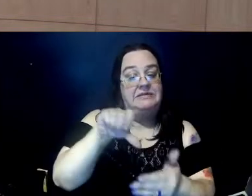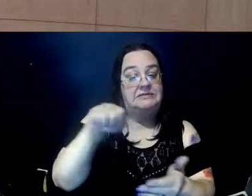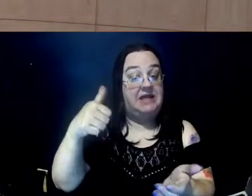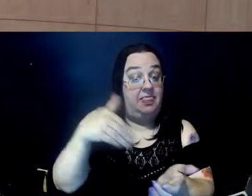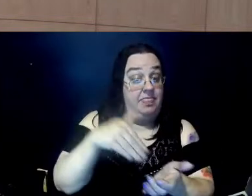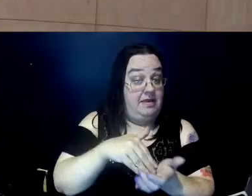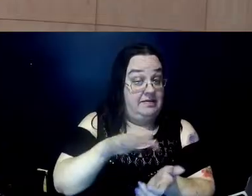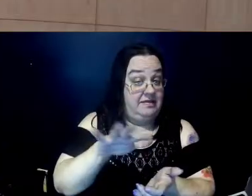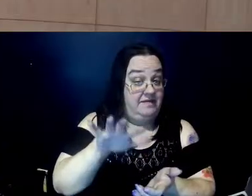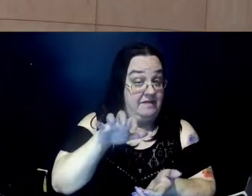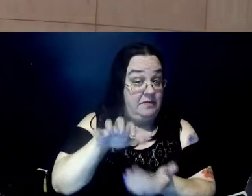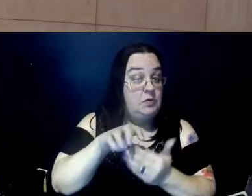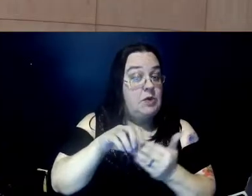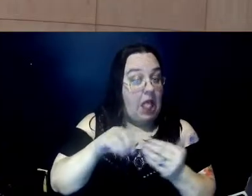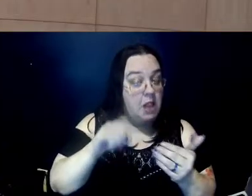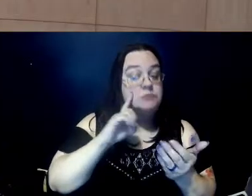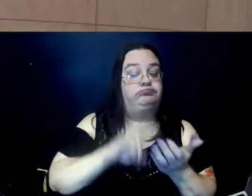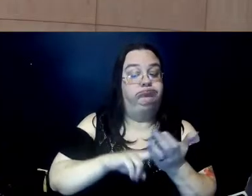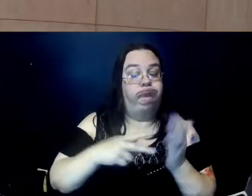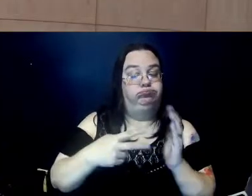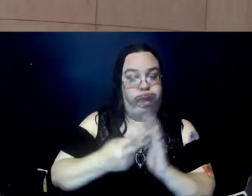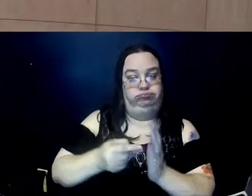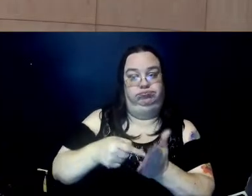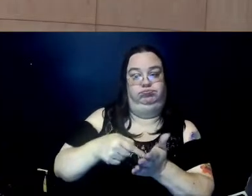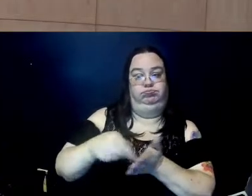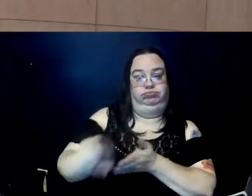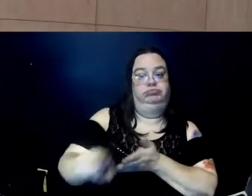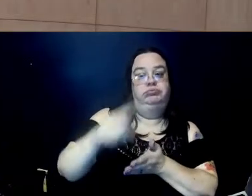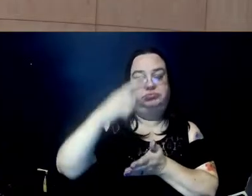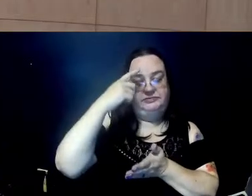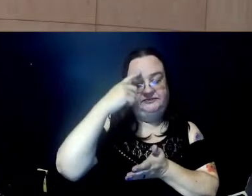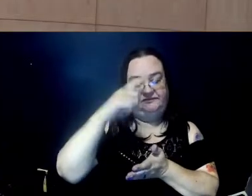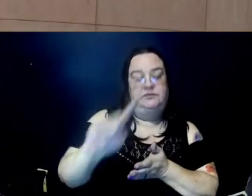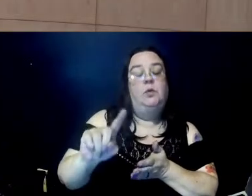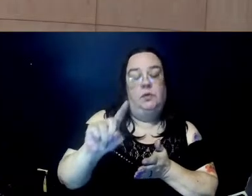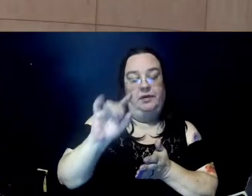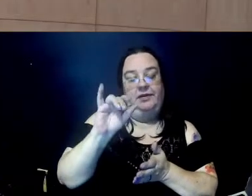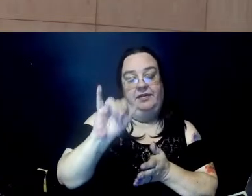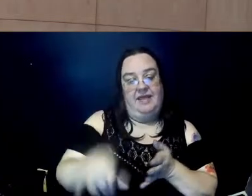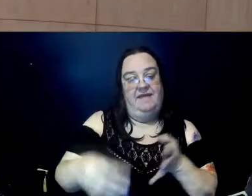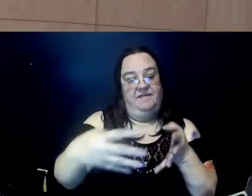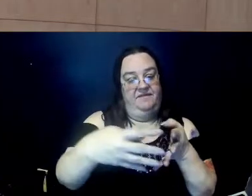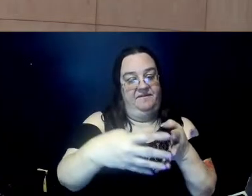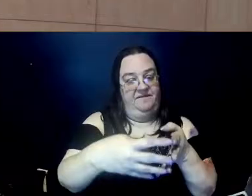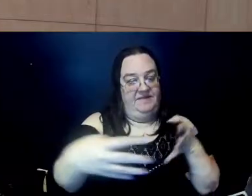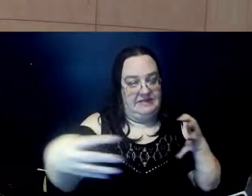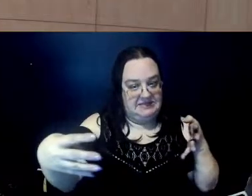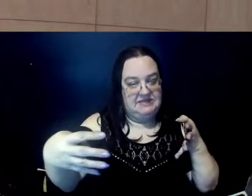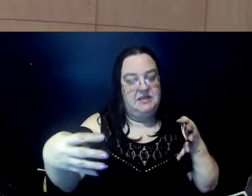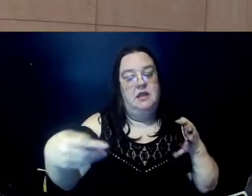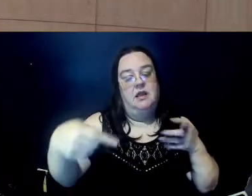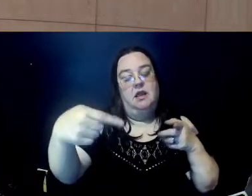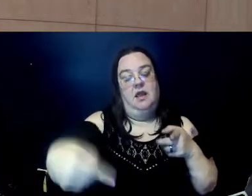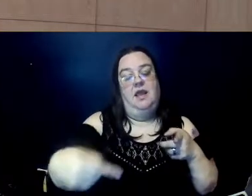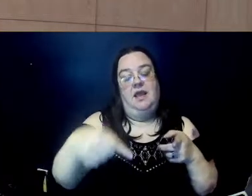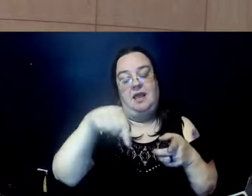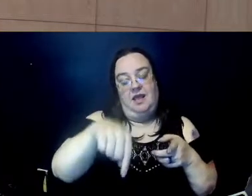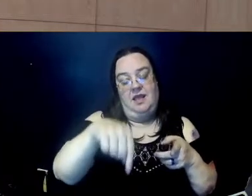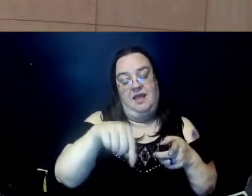$10,500 to purchase the fence at